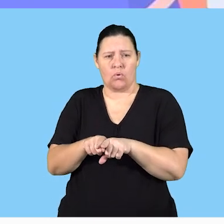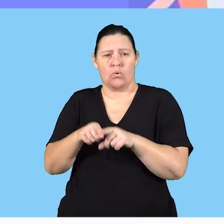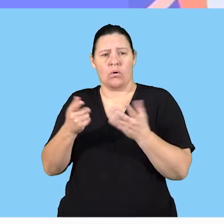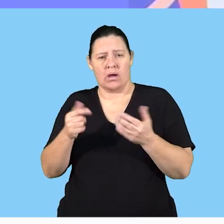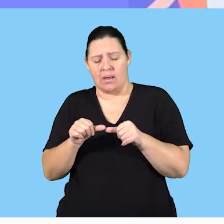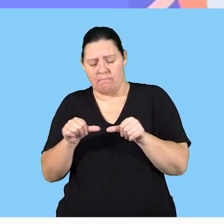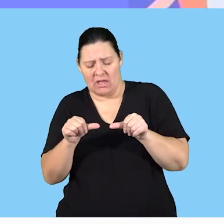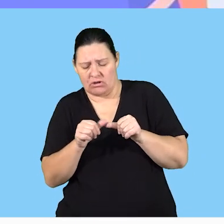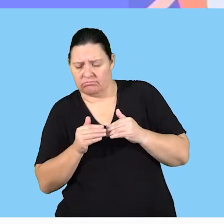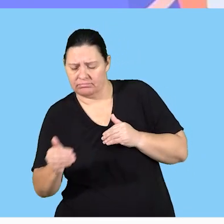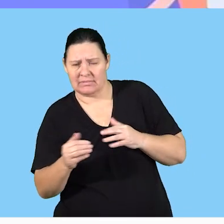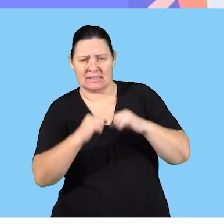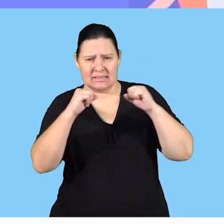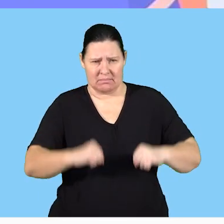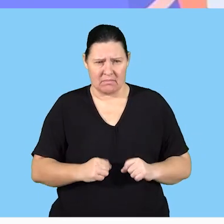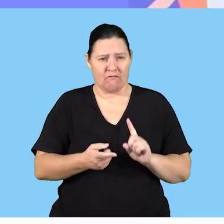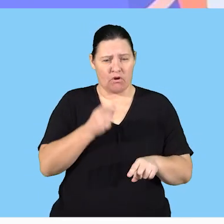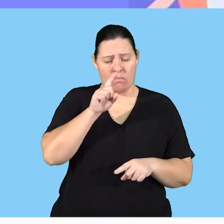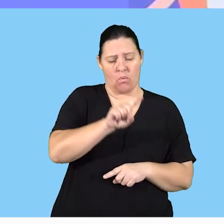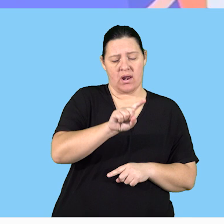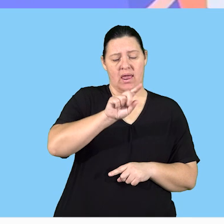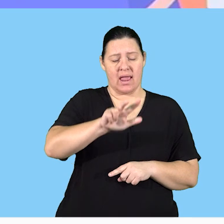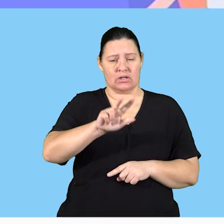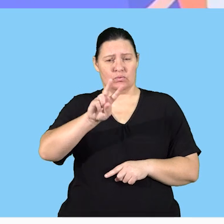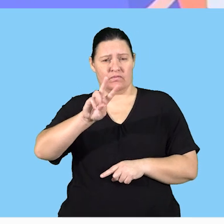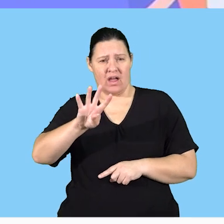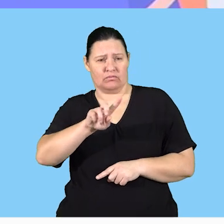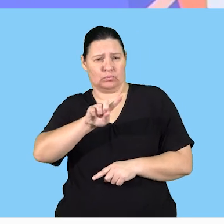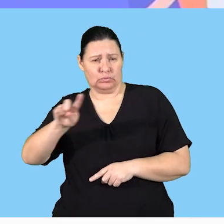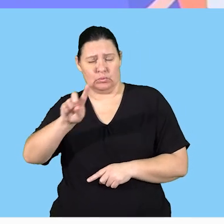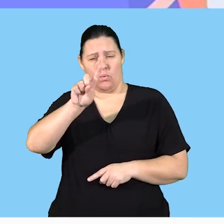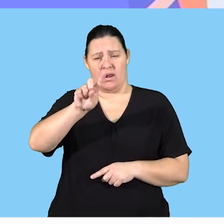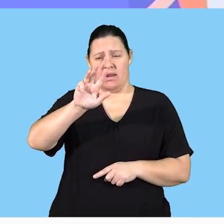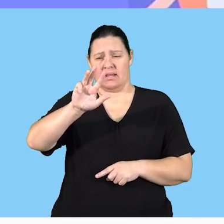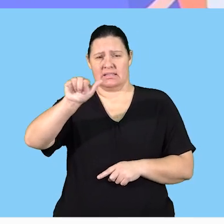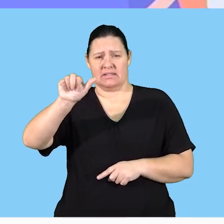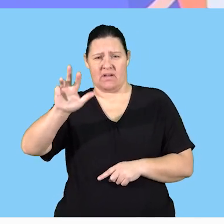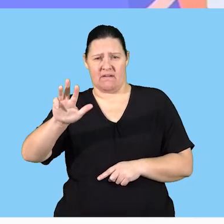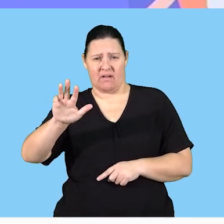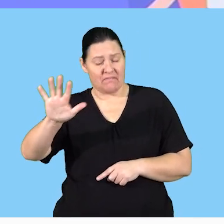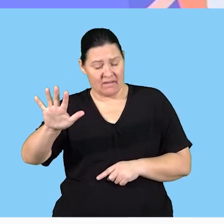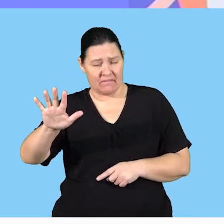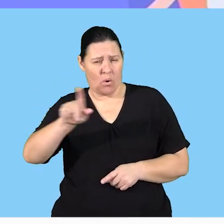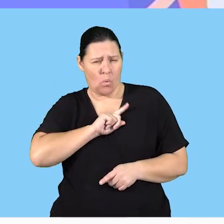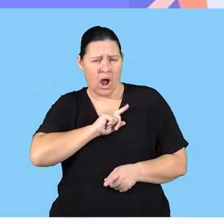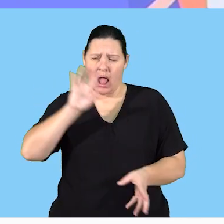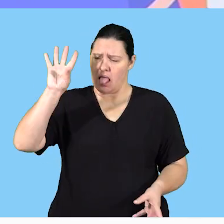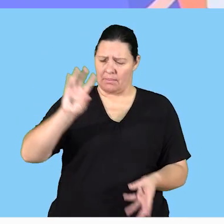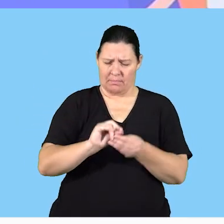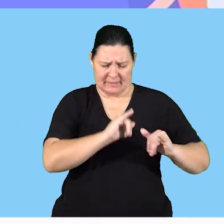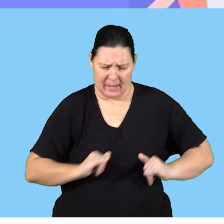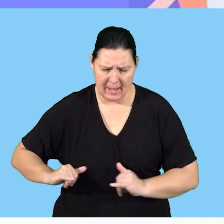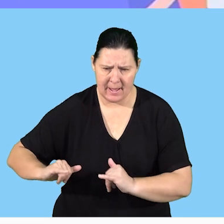till 1965? And even more interesting, this system was developed to unite the country by having a